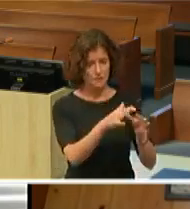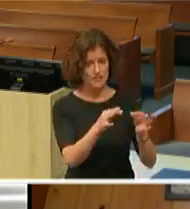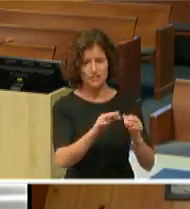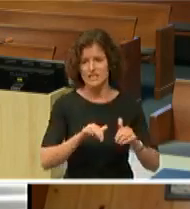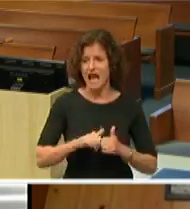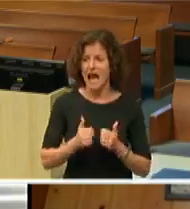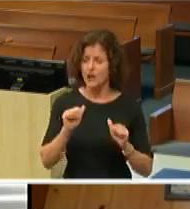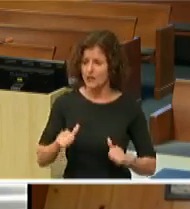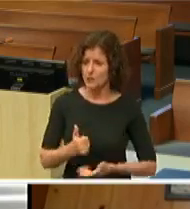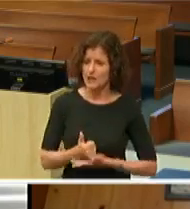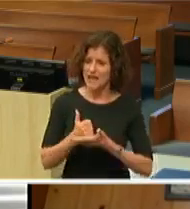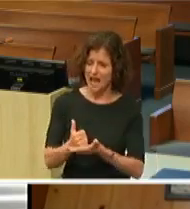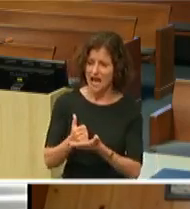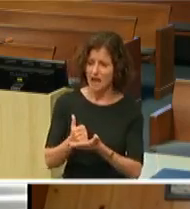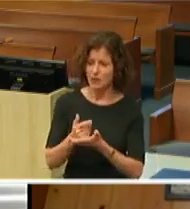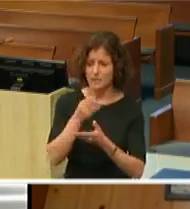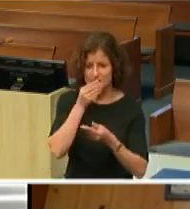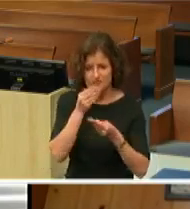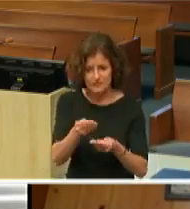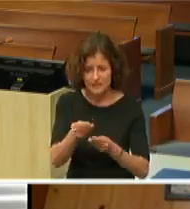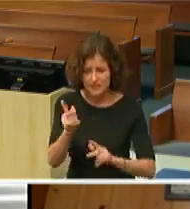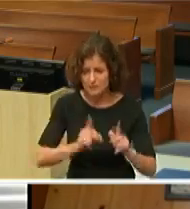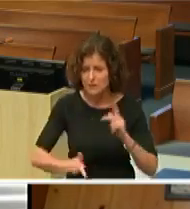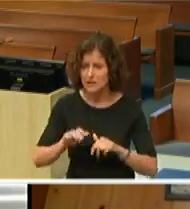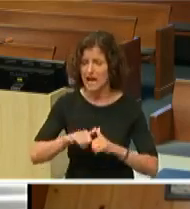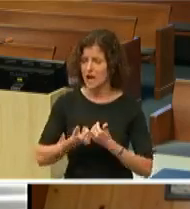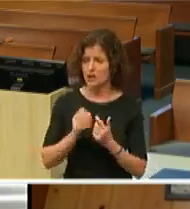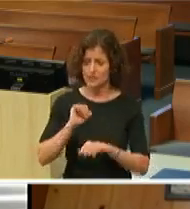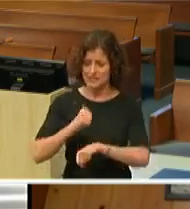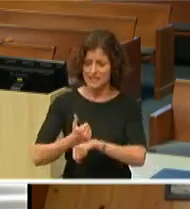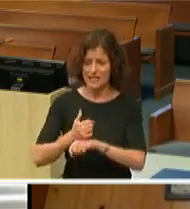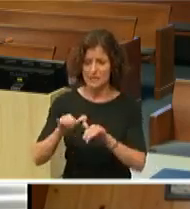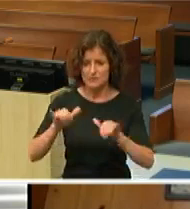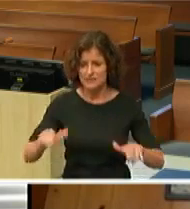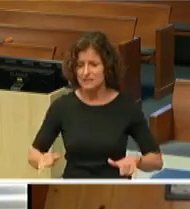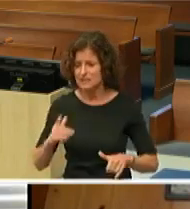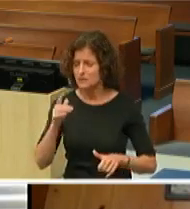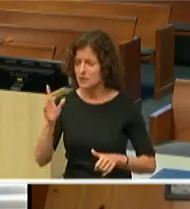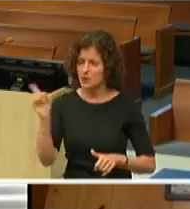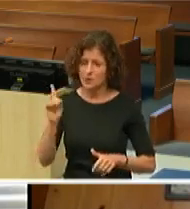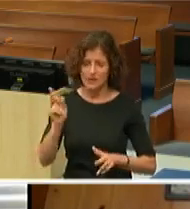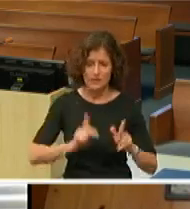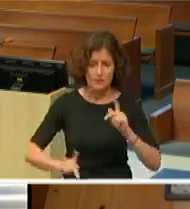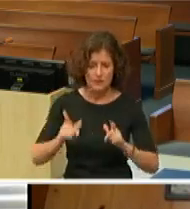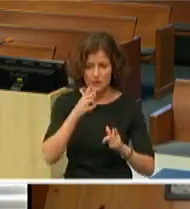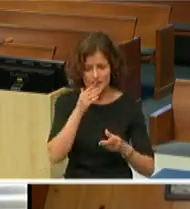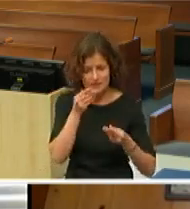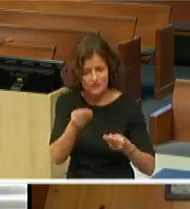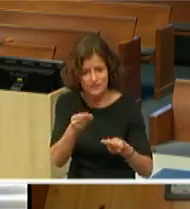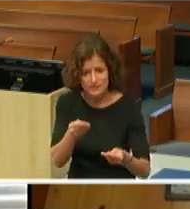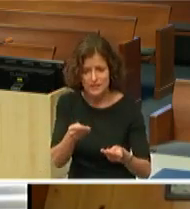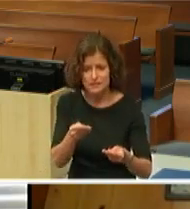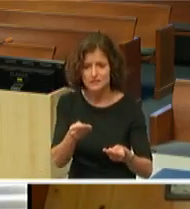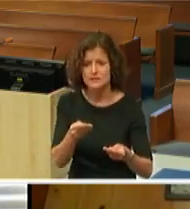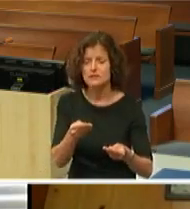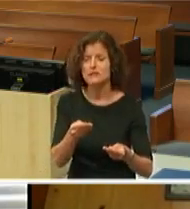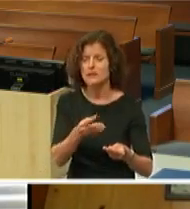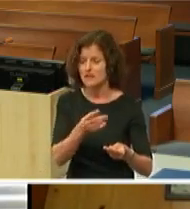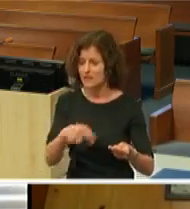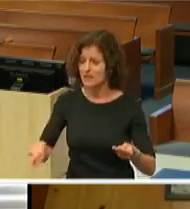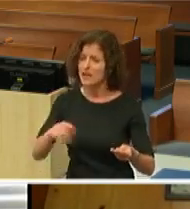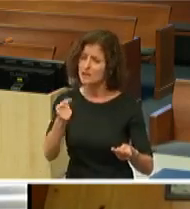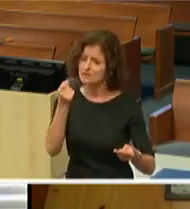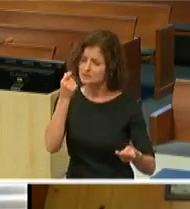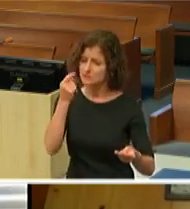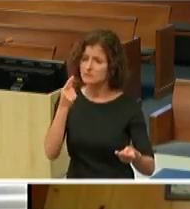can we help feed folks? How can we set up systems where our parishioners are getting fed? They understand, the ones